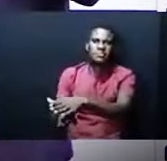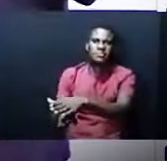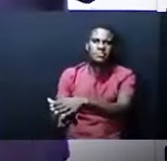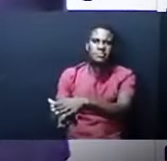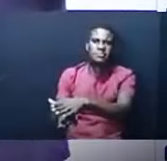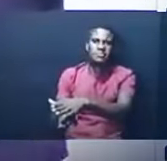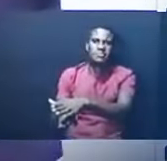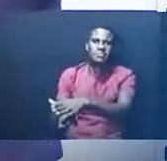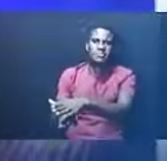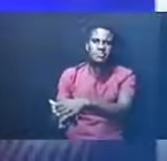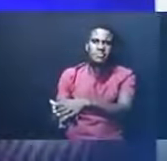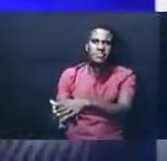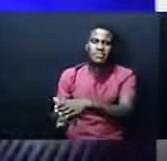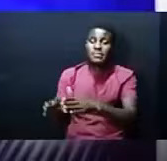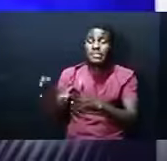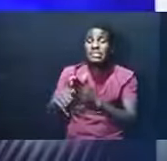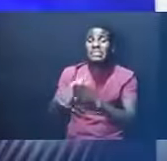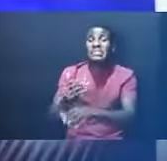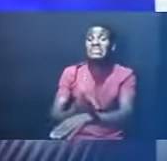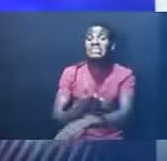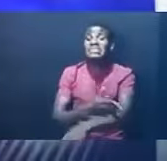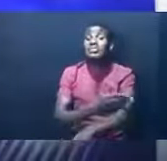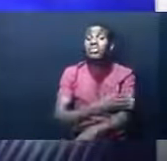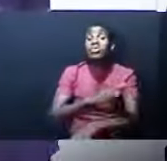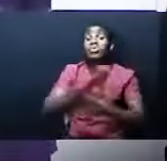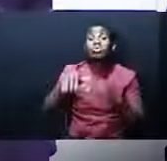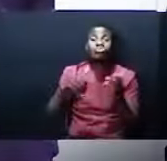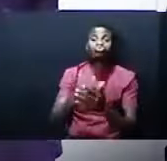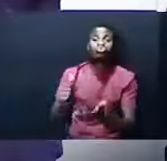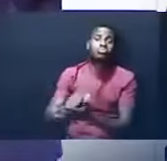then the progression will